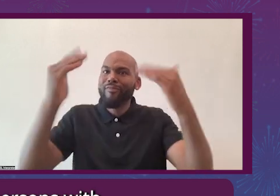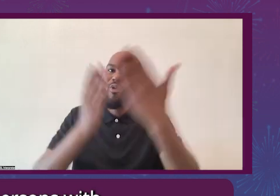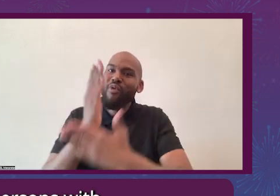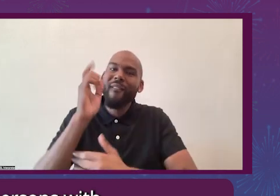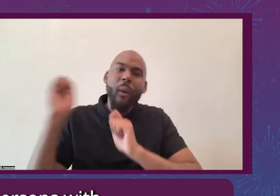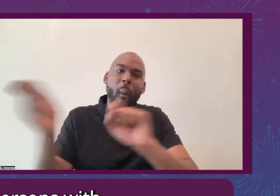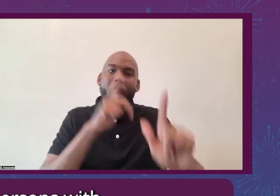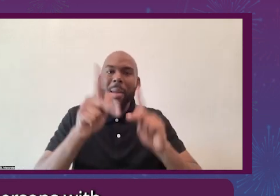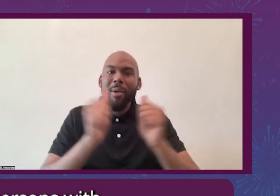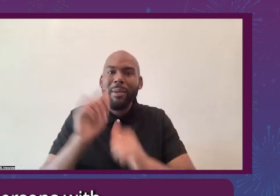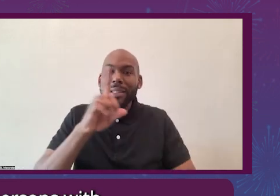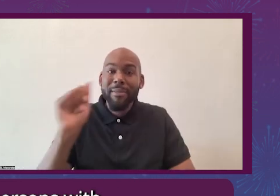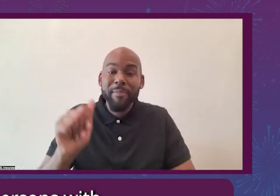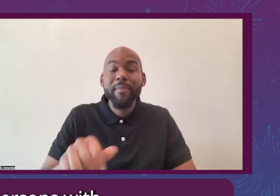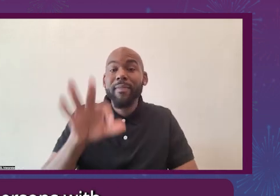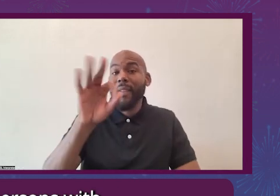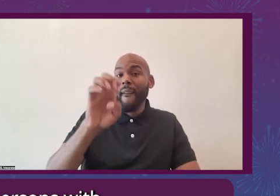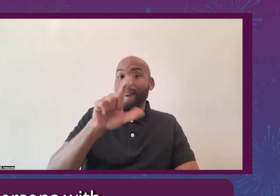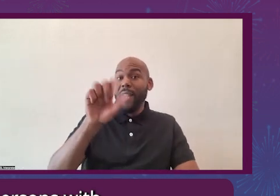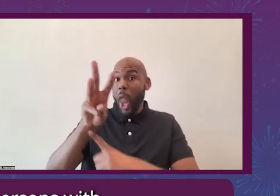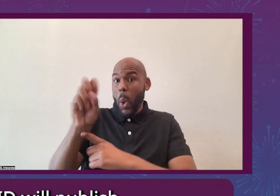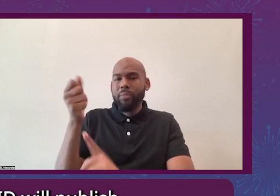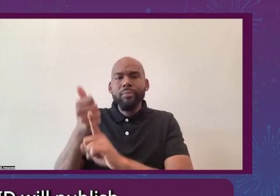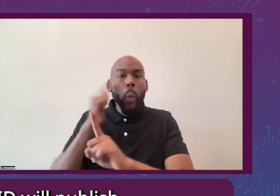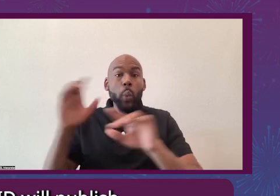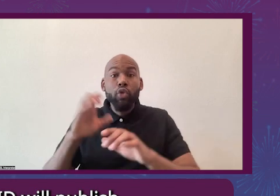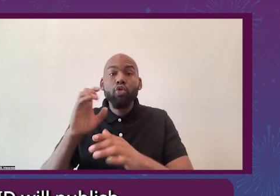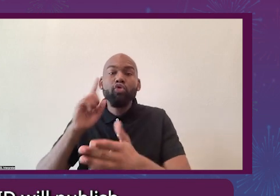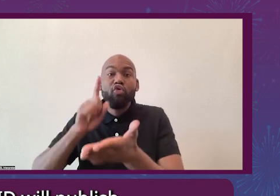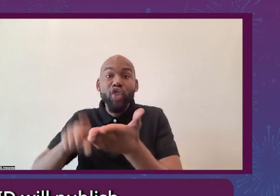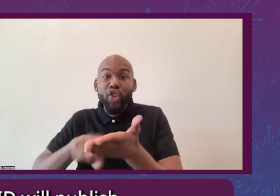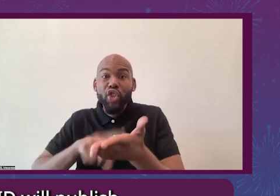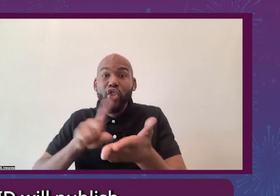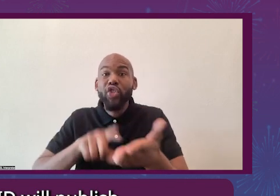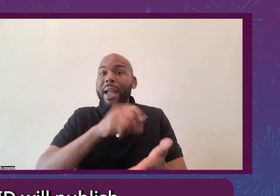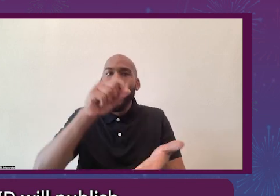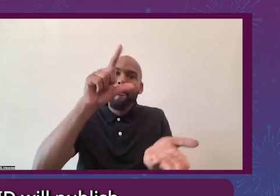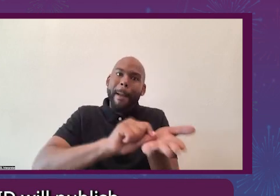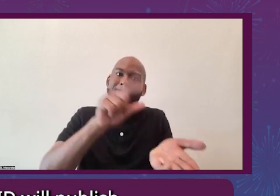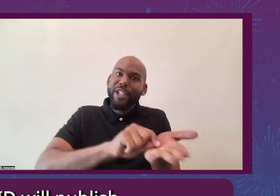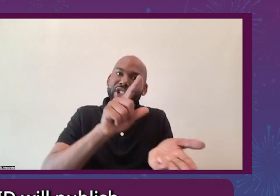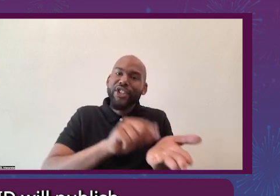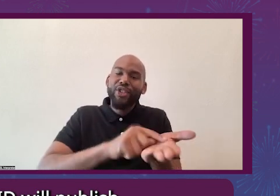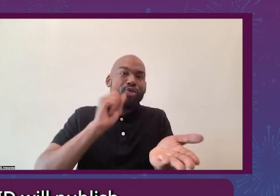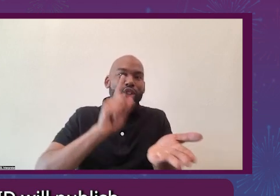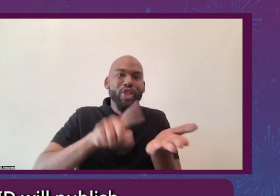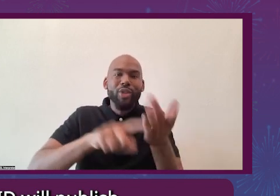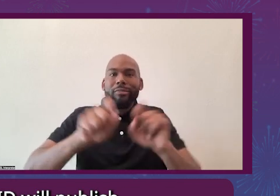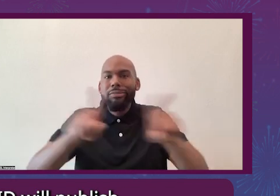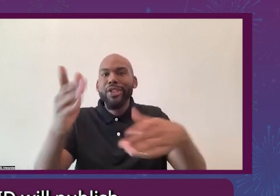persons with disabilities. Fellows will conduct research and write a white paper that WID will publish and share with our